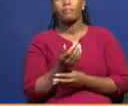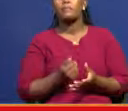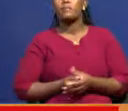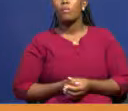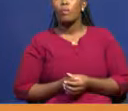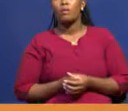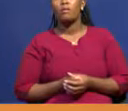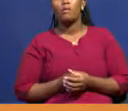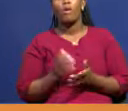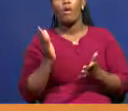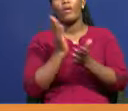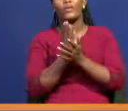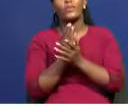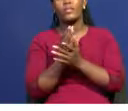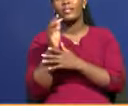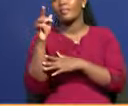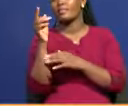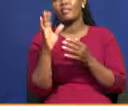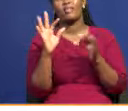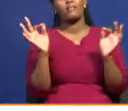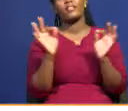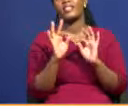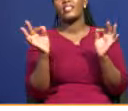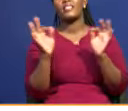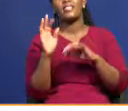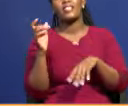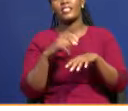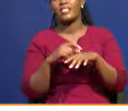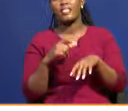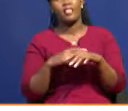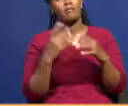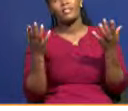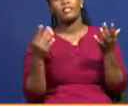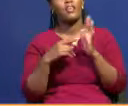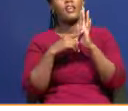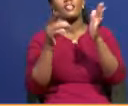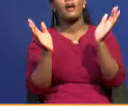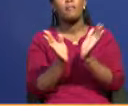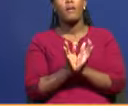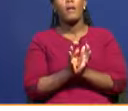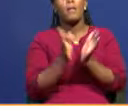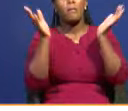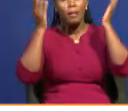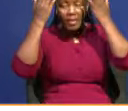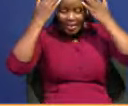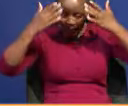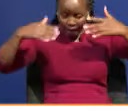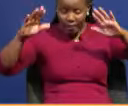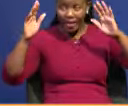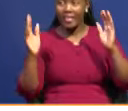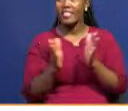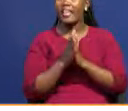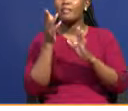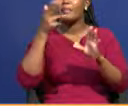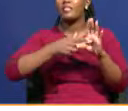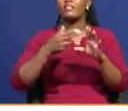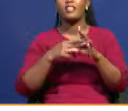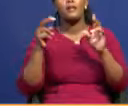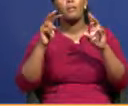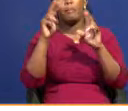Abdi, it's quite an interesting time, especially on the aspect of public awareness and public participation in matters